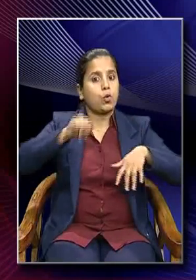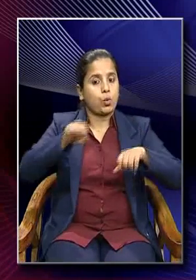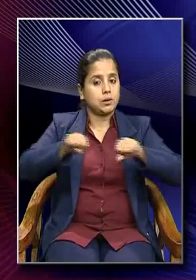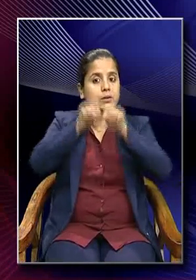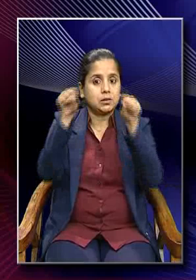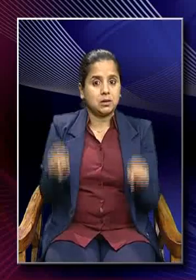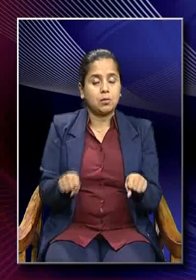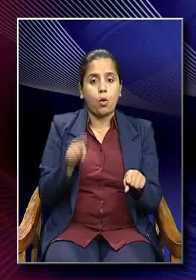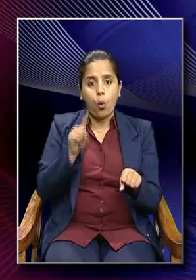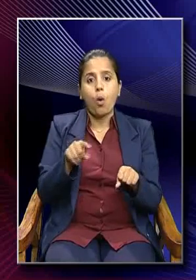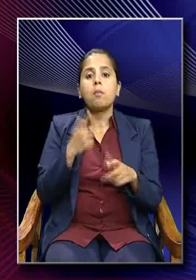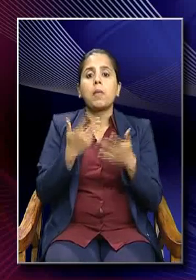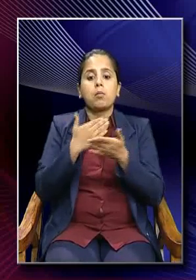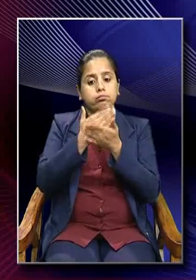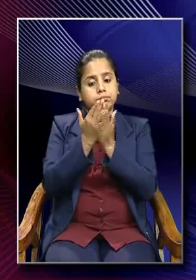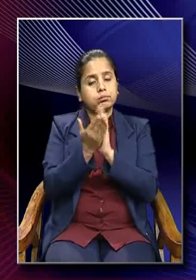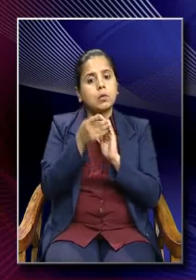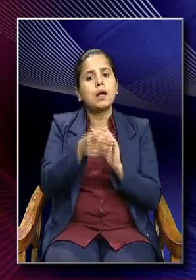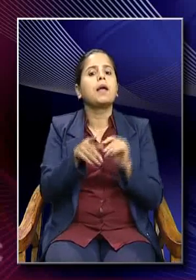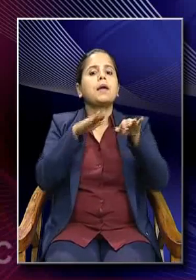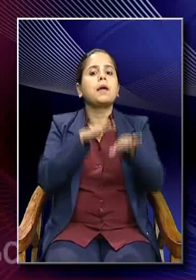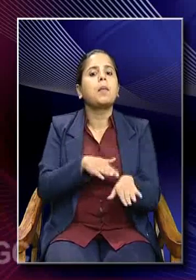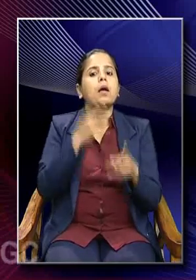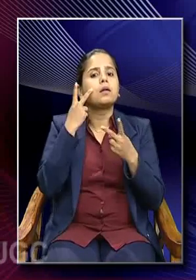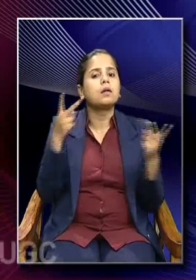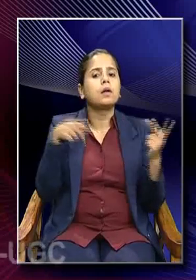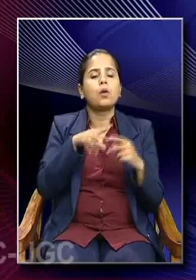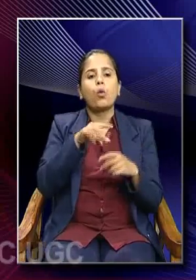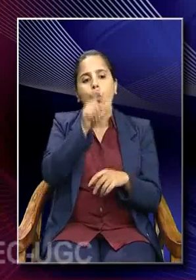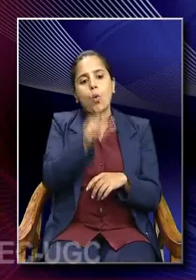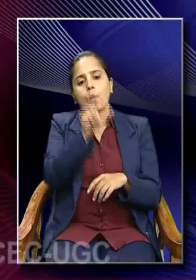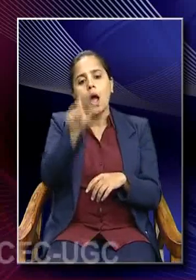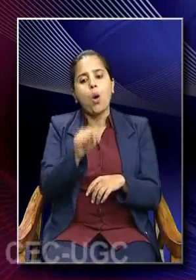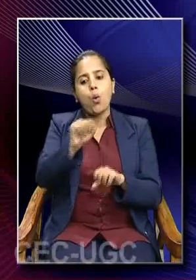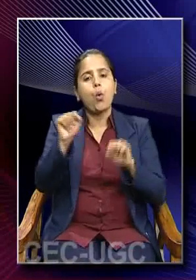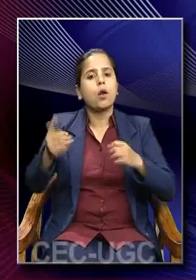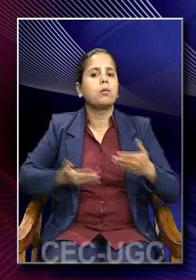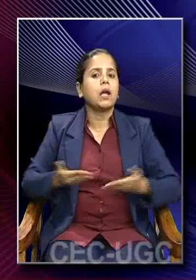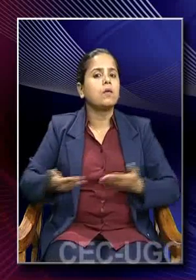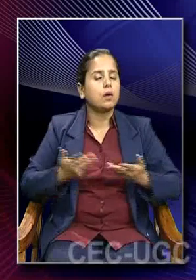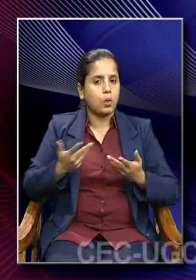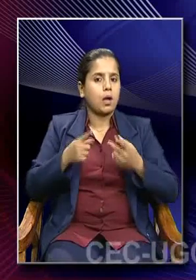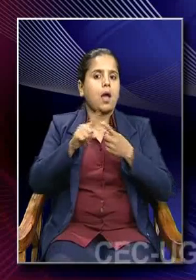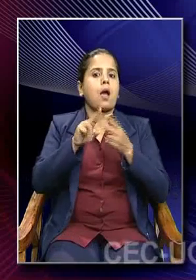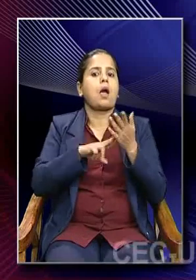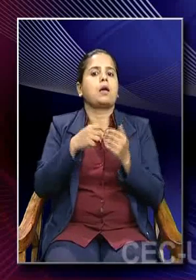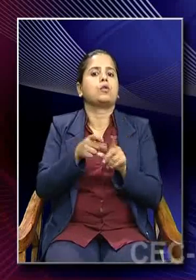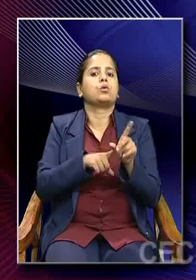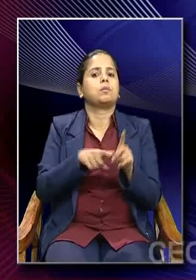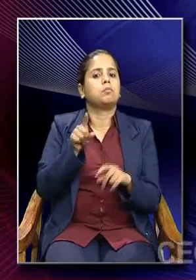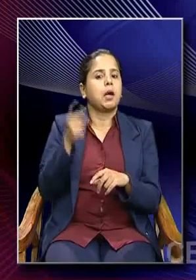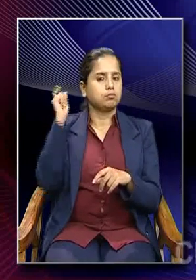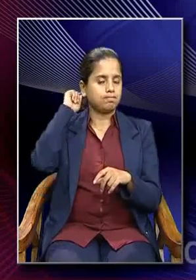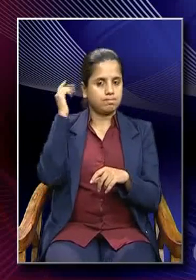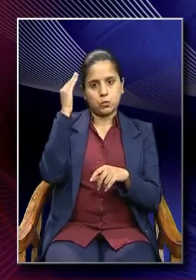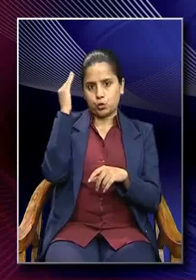the pattern also depends upon your individual behavior of energy consumption, which should be conscious